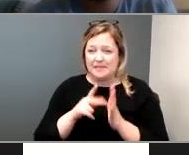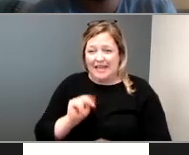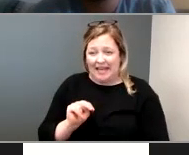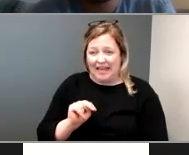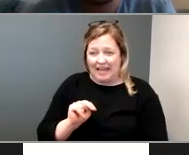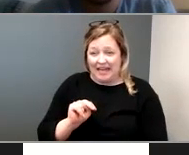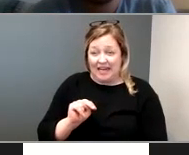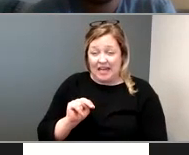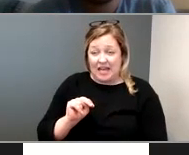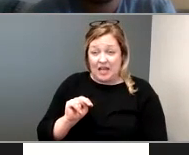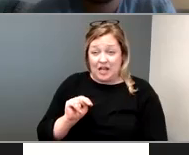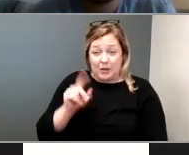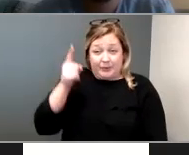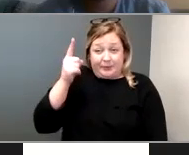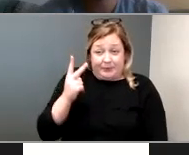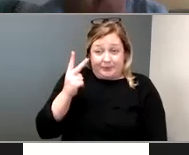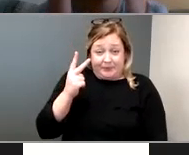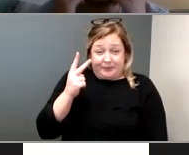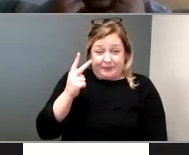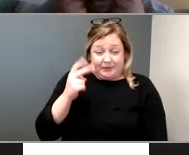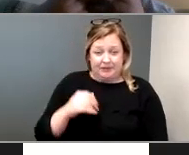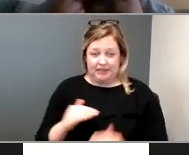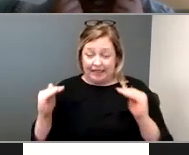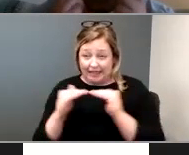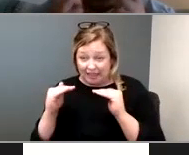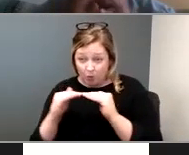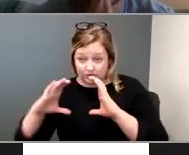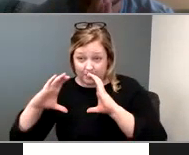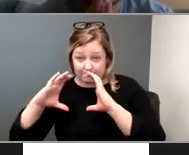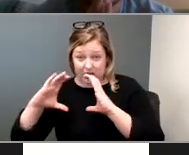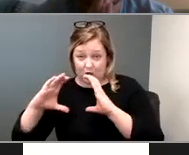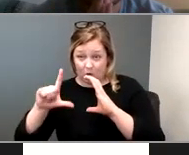big O of log of n. How about this one? True, false?